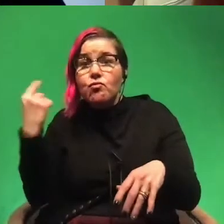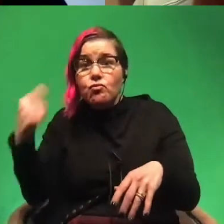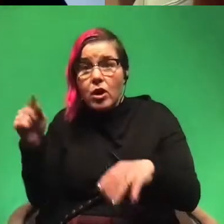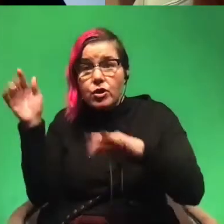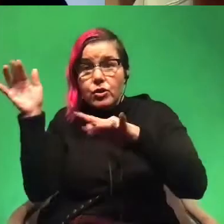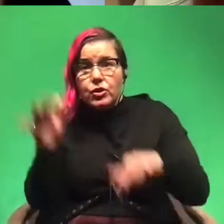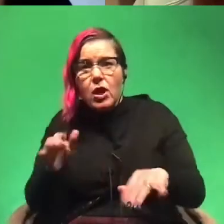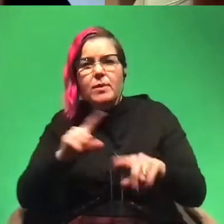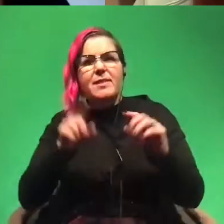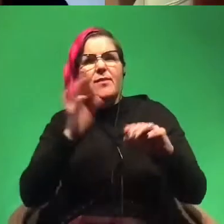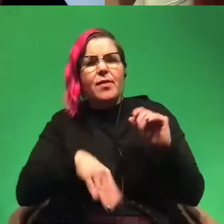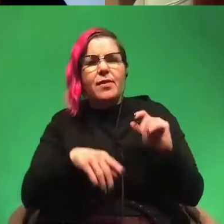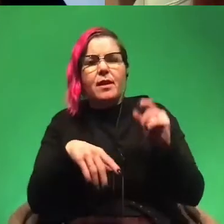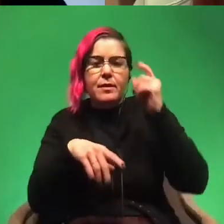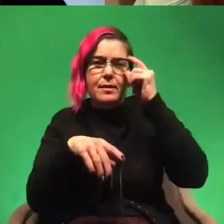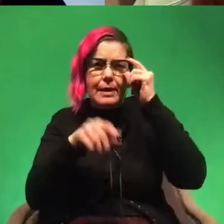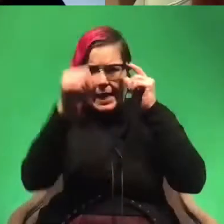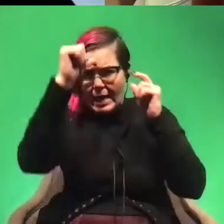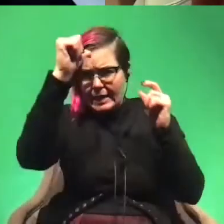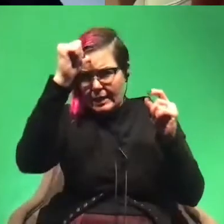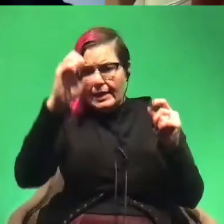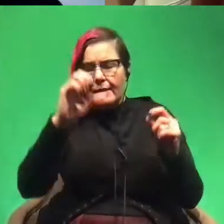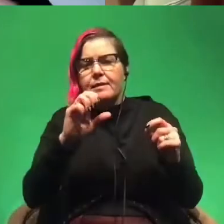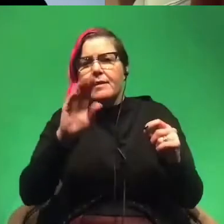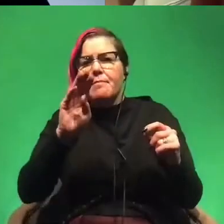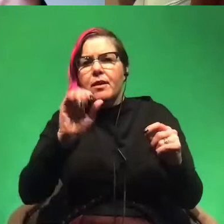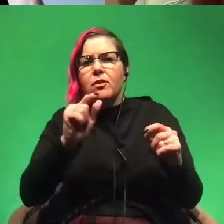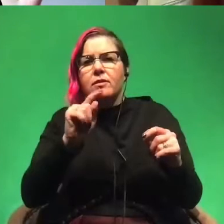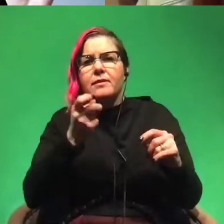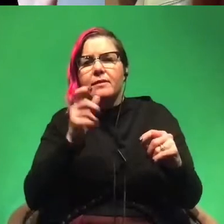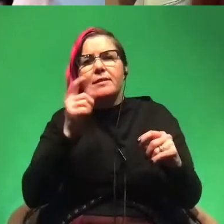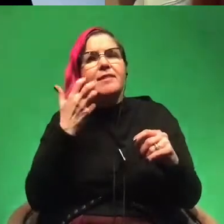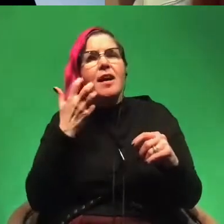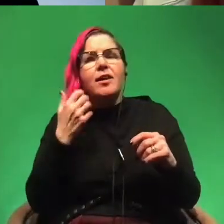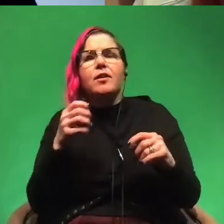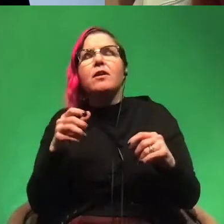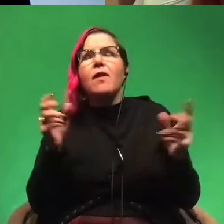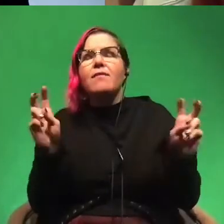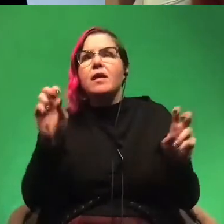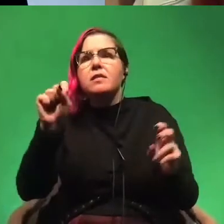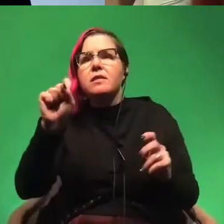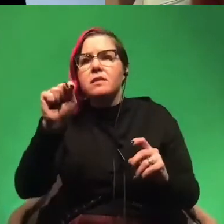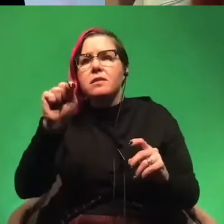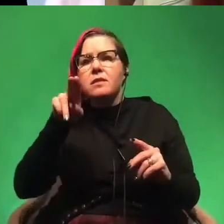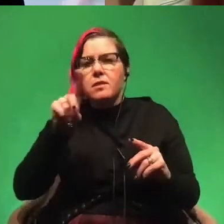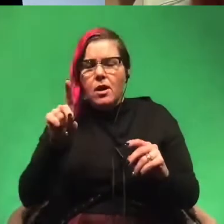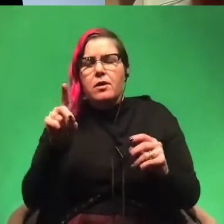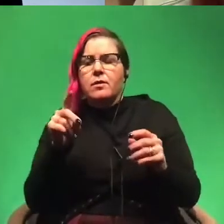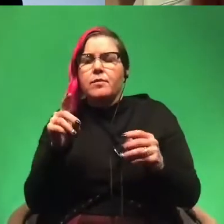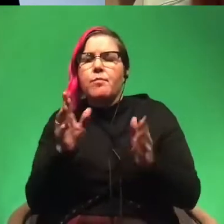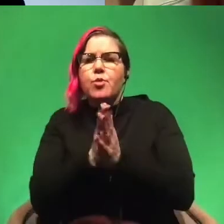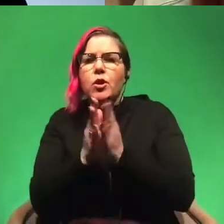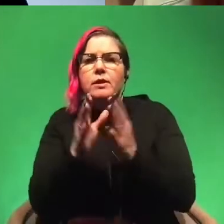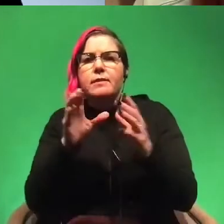Bengal tiger in the Sundarbans of India. And so that is why we have these stud books that are species specific, and these plans are